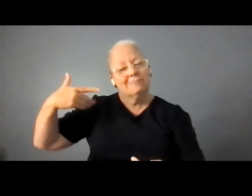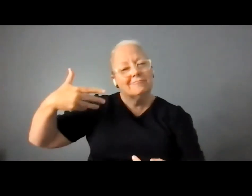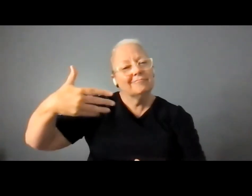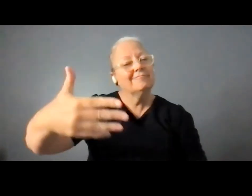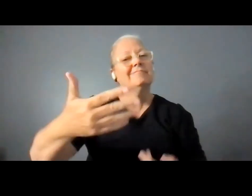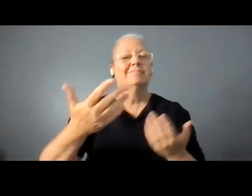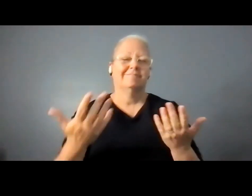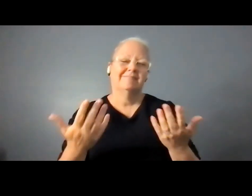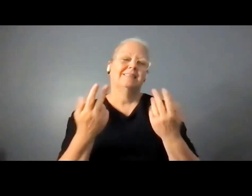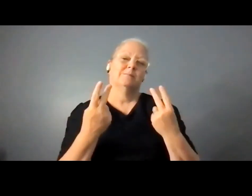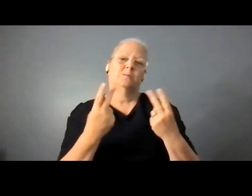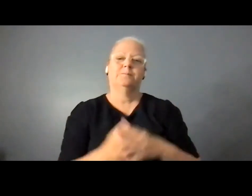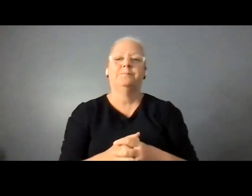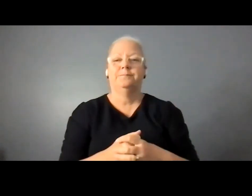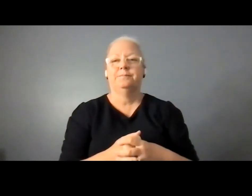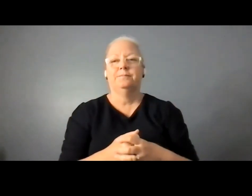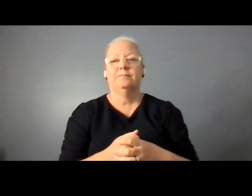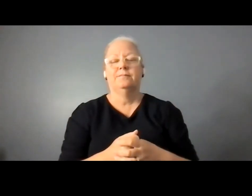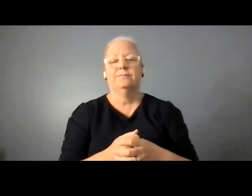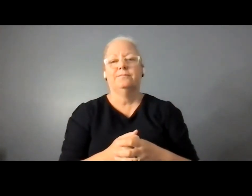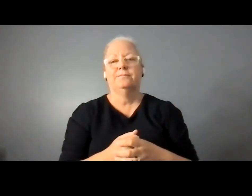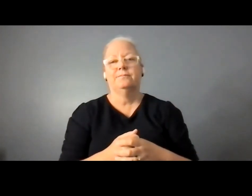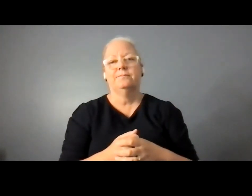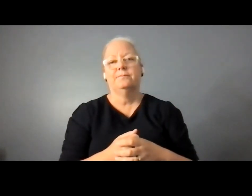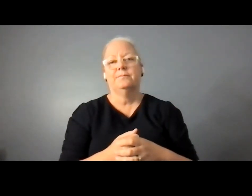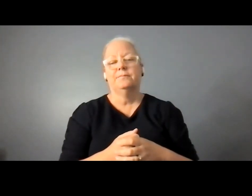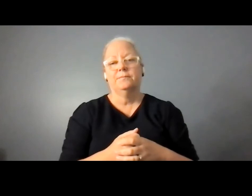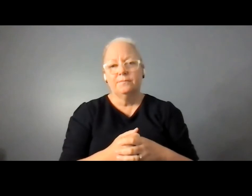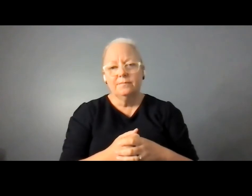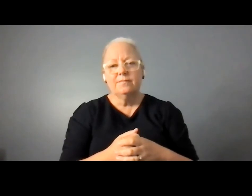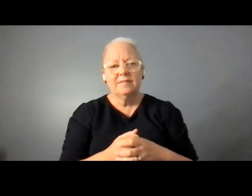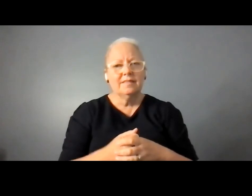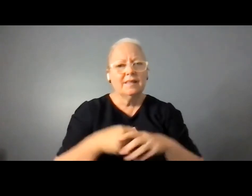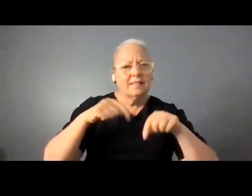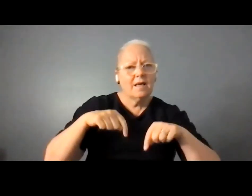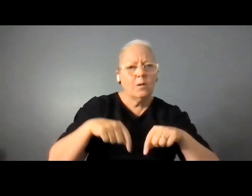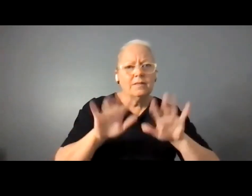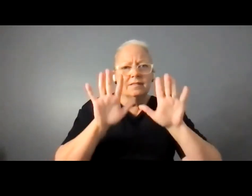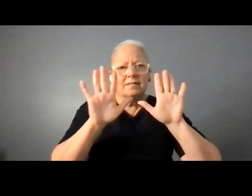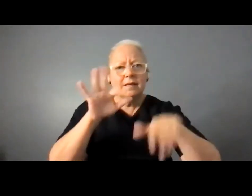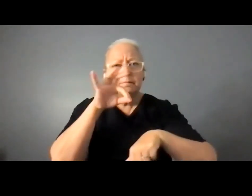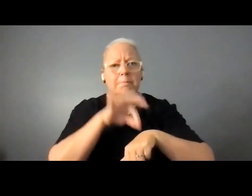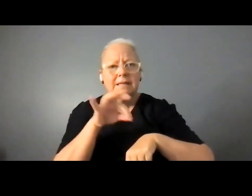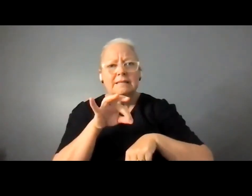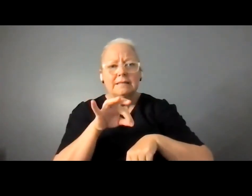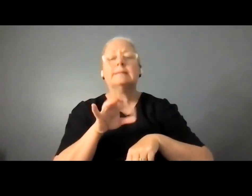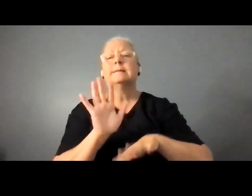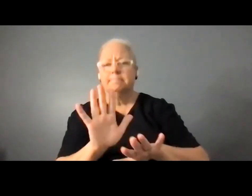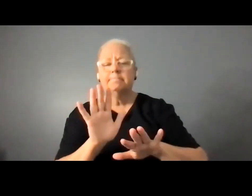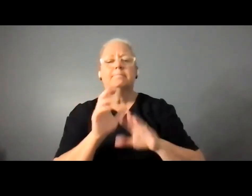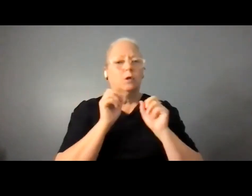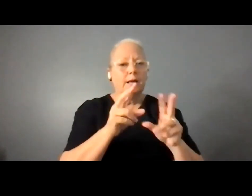I see that we have 10 minutes left, and now I would like to give the floor